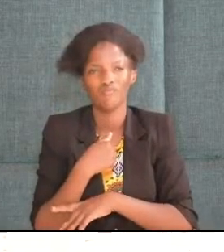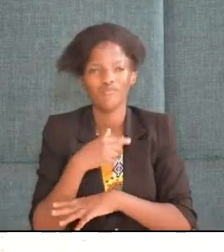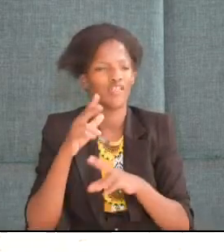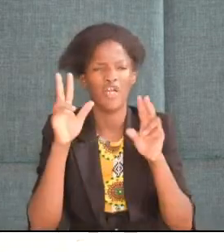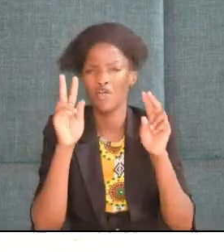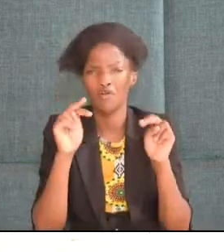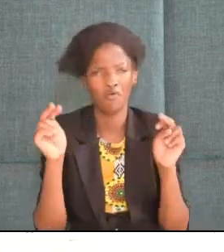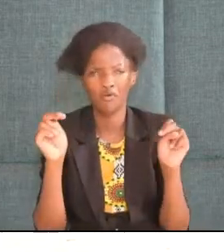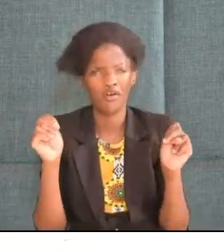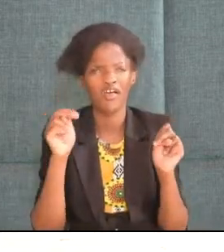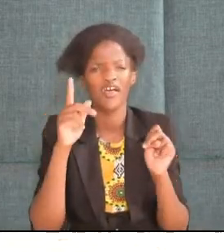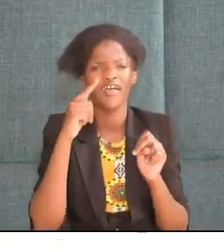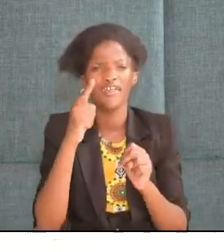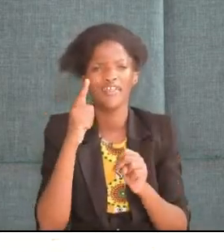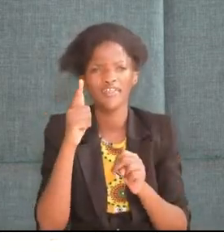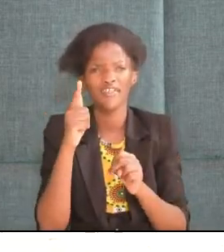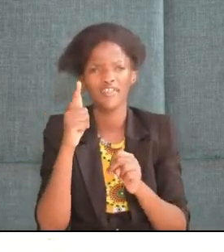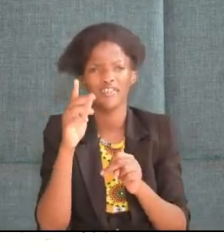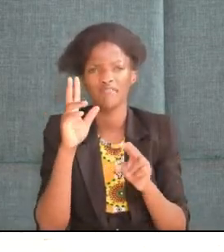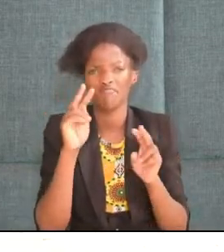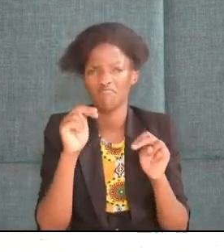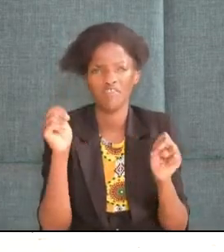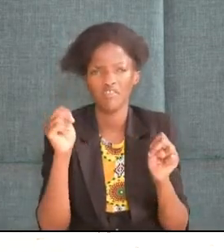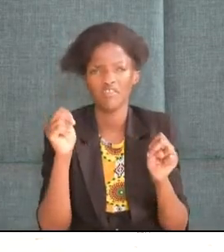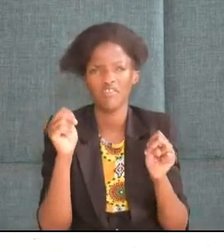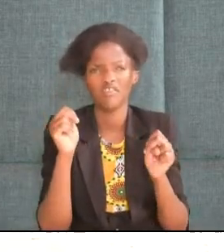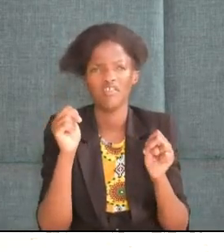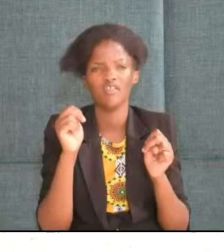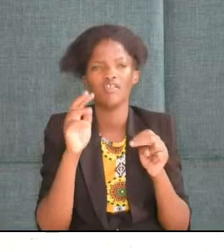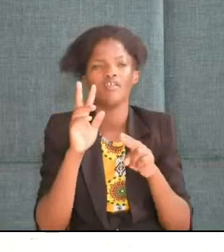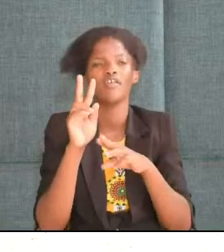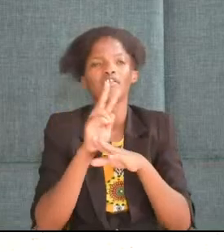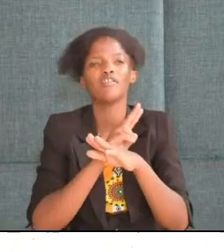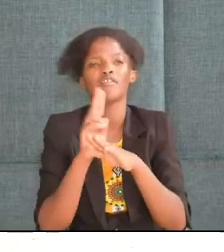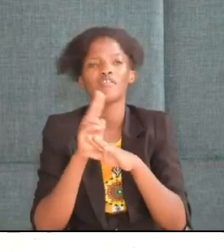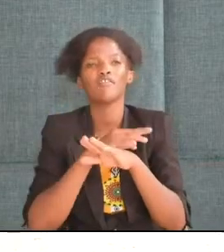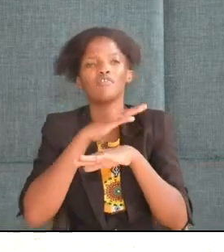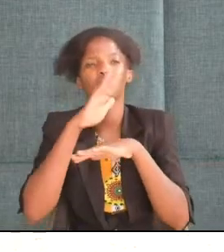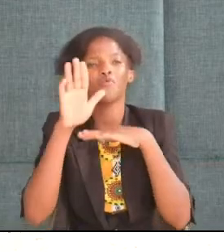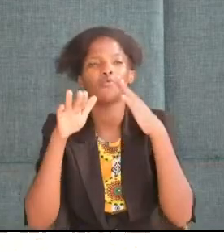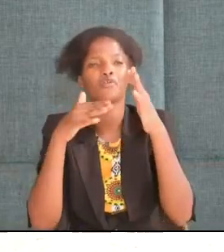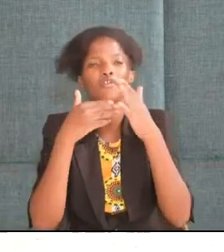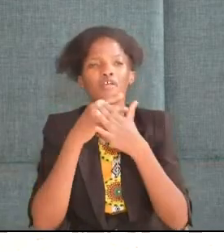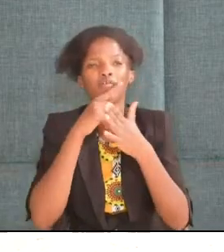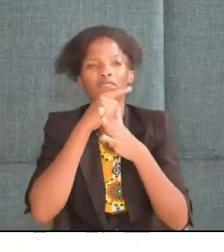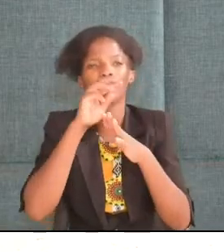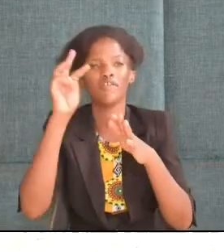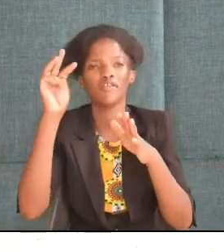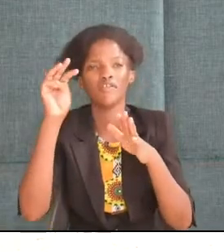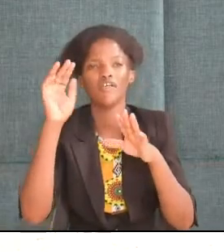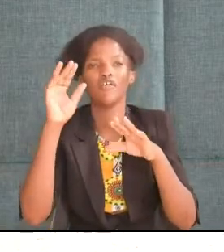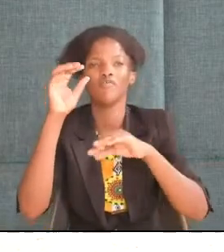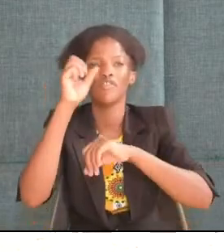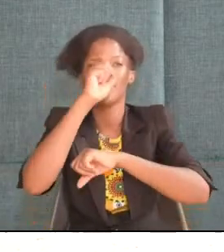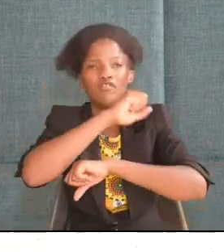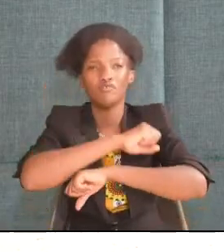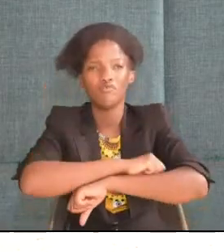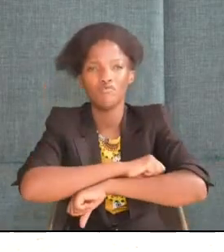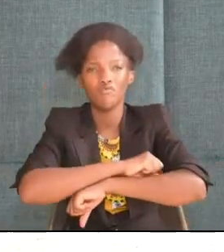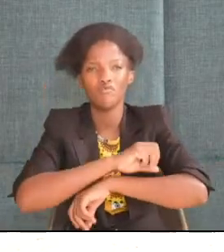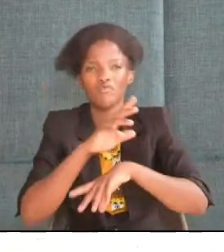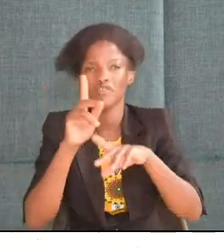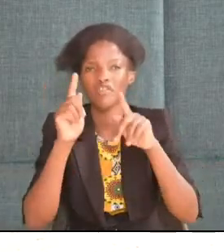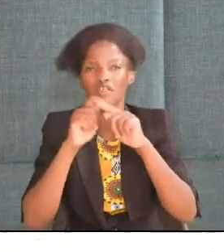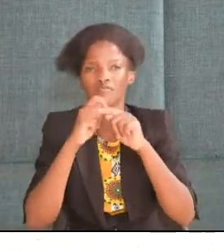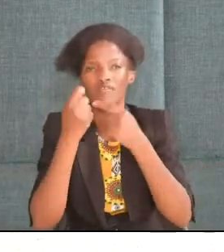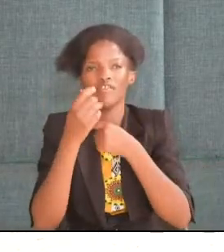No. And you paid him? Yes, I used up all the money I was saving from the school term just to buy